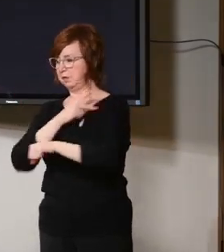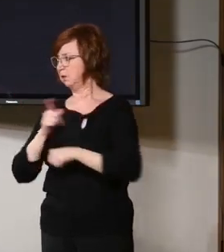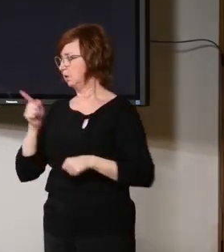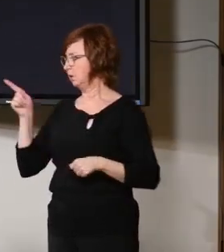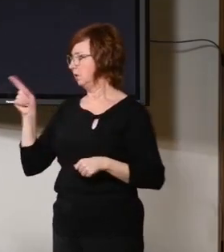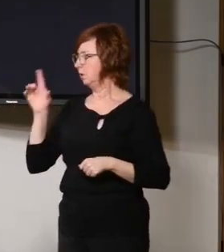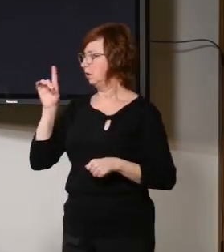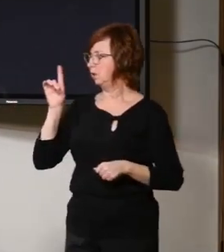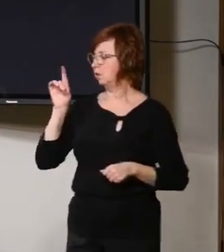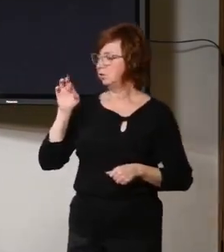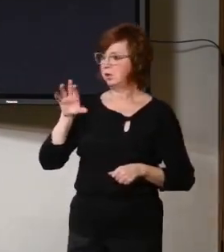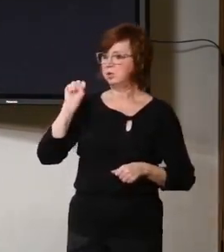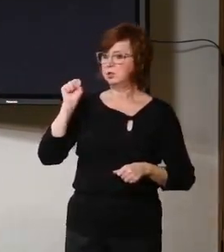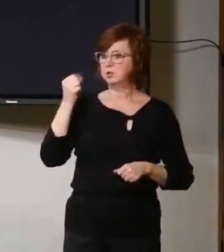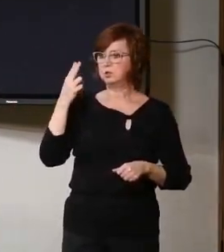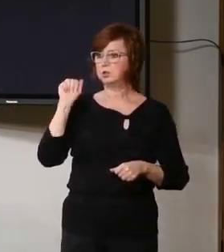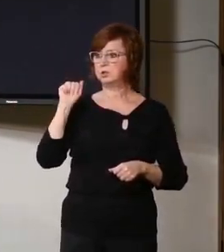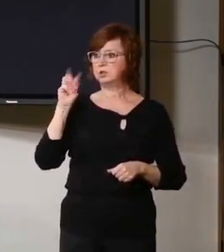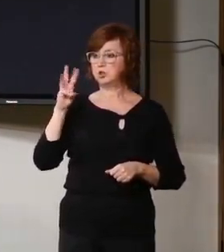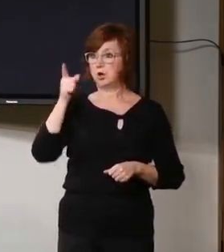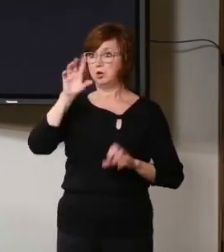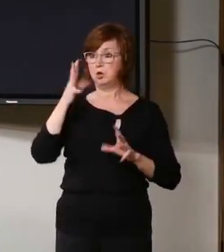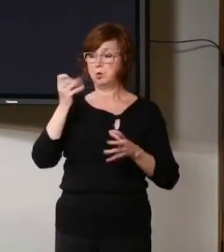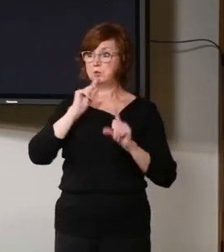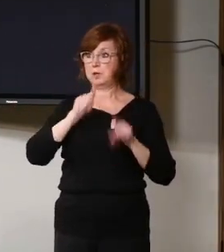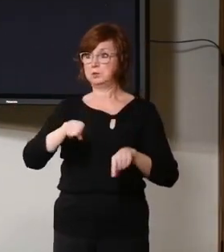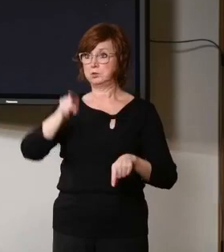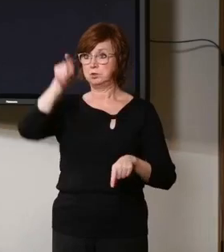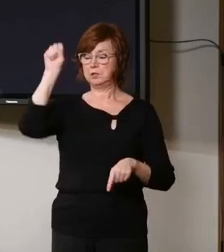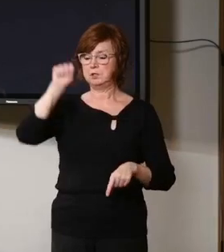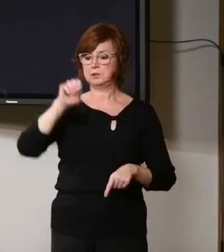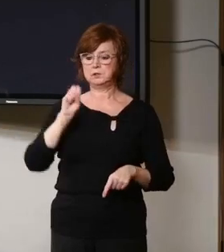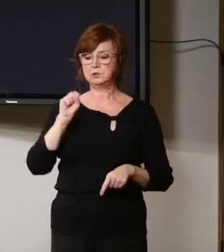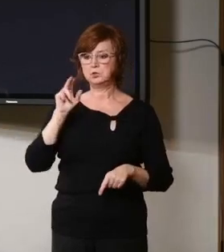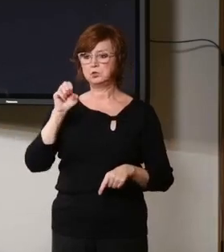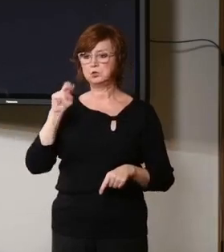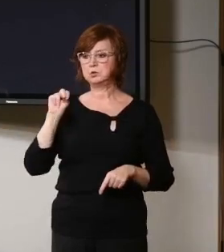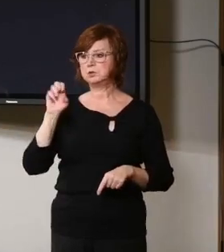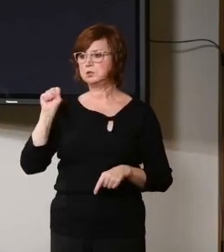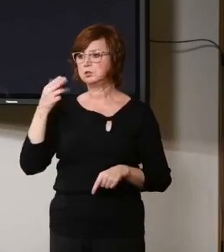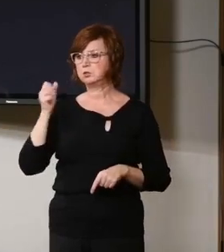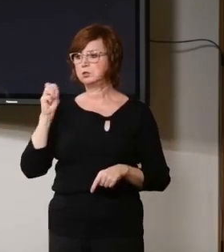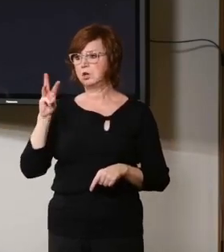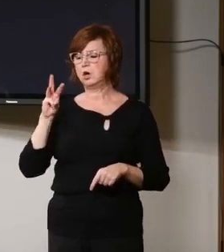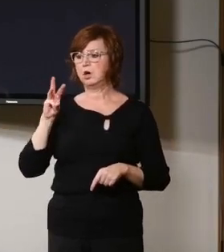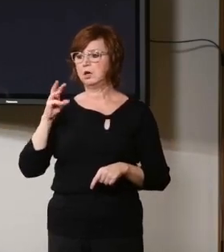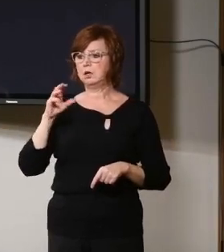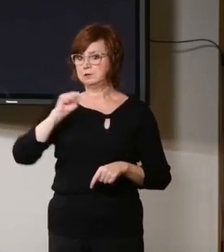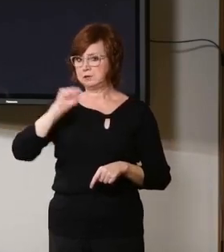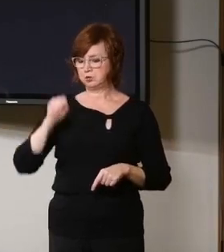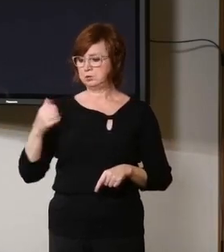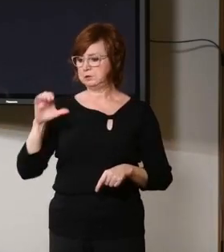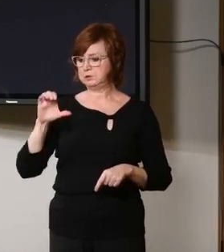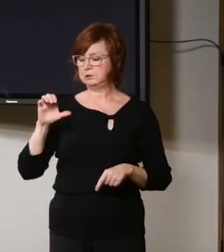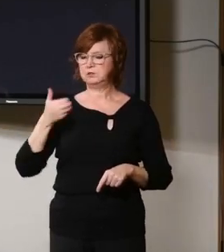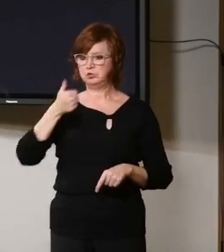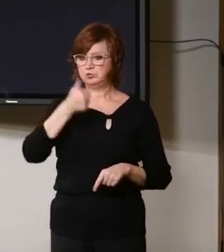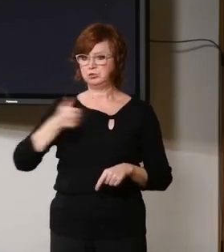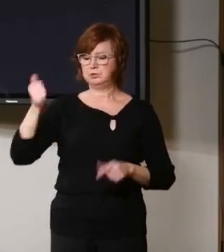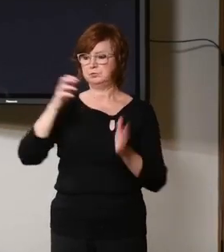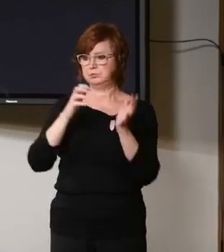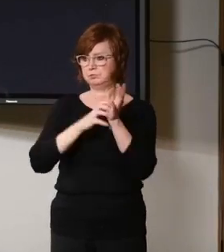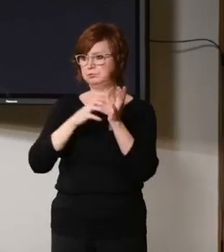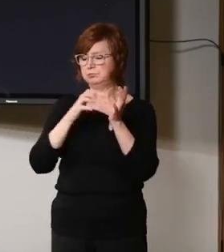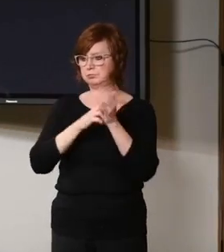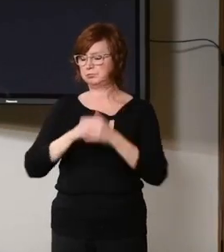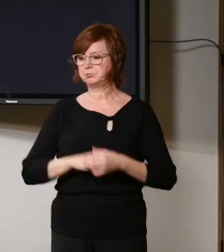Dr. Shaw, do you want to take that question? Yeah, so it's Susan Shaw speaking from Saskatoon. I'm the Chief Medical Officer. I can't tell you exactly